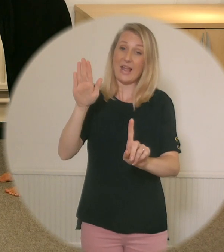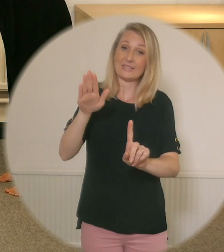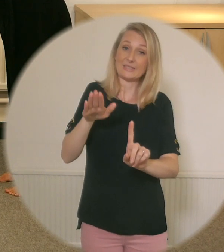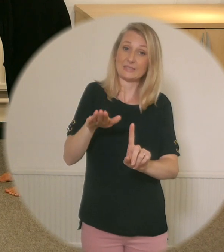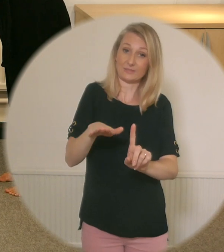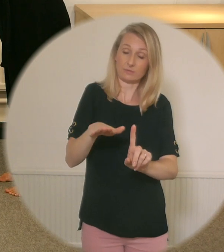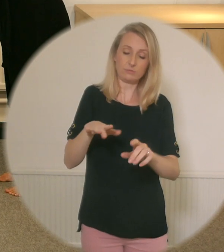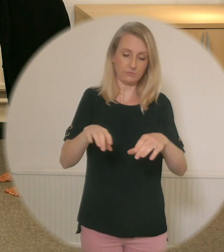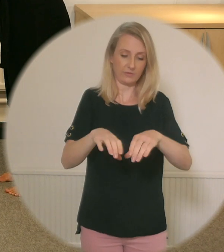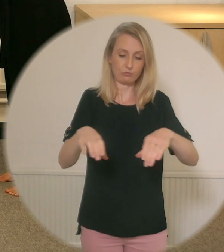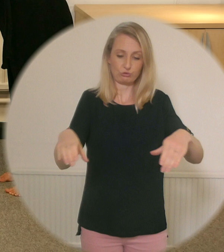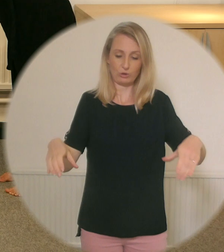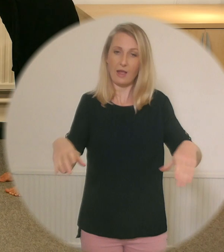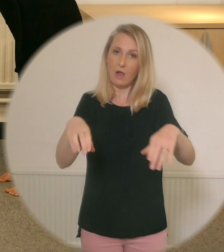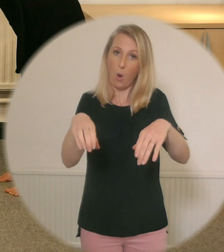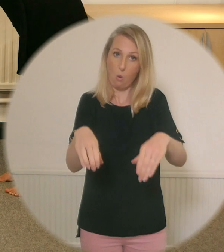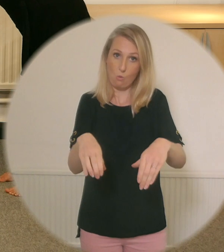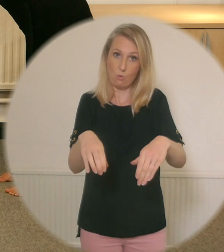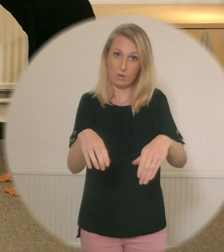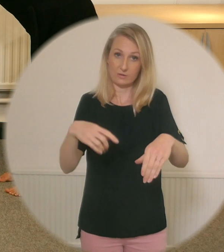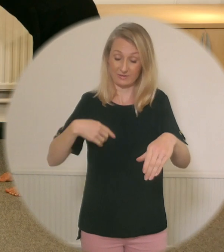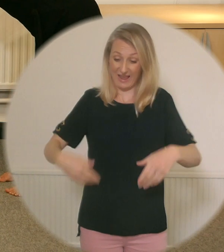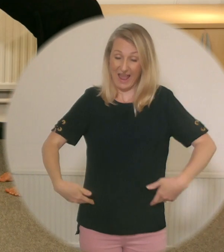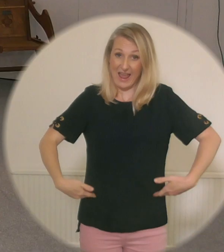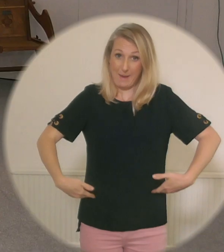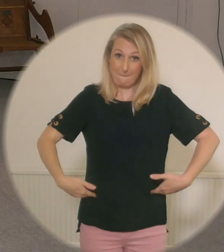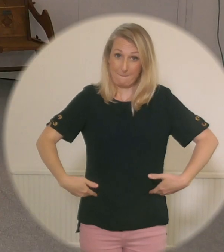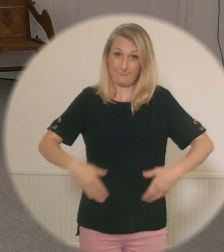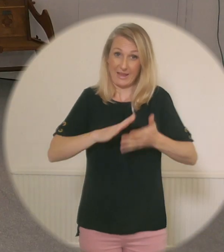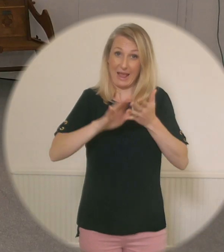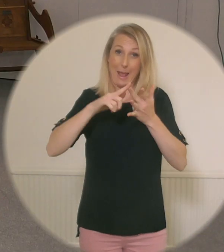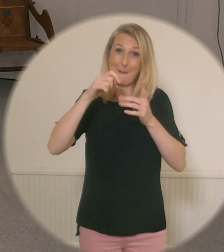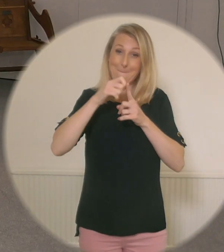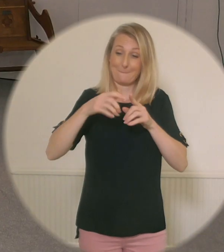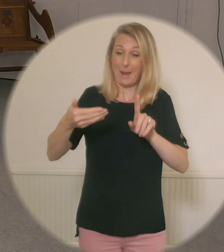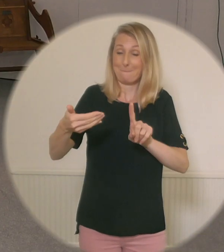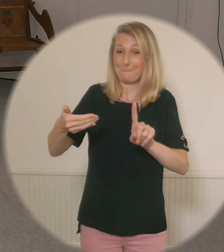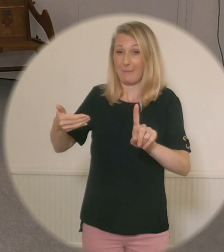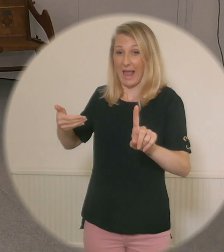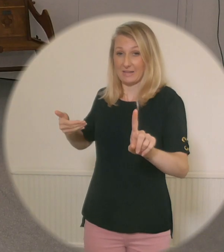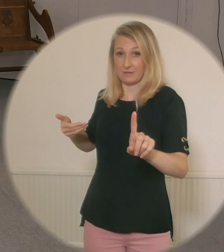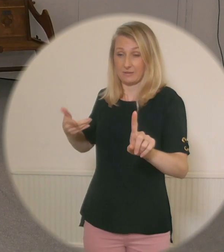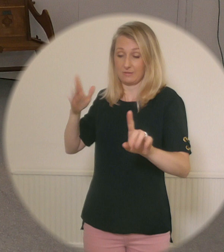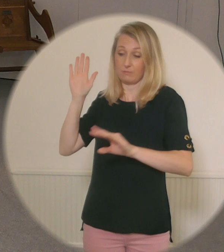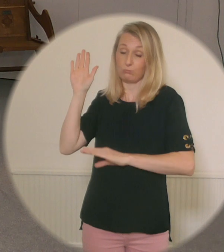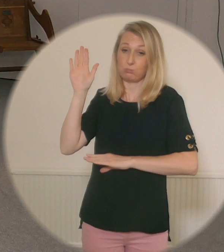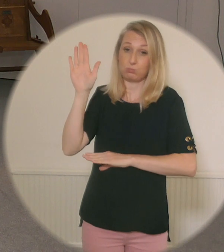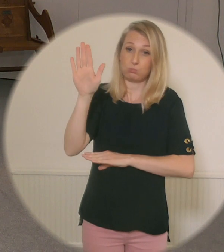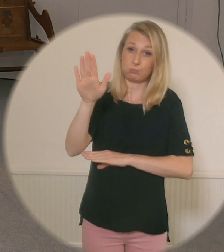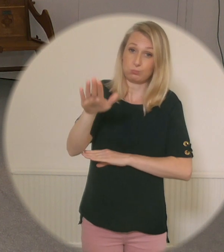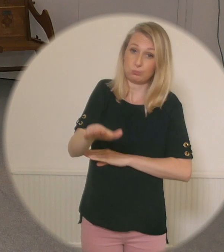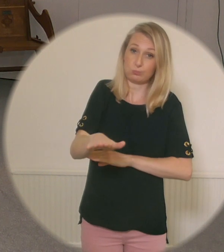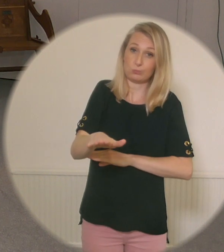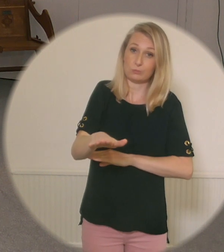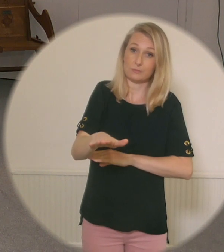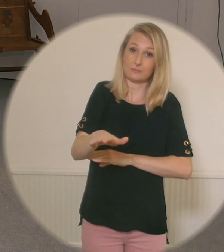the back of my chair, I'm going to take my hips back and I'm going to drop my body forwards. You